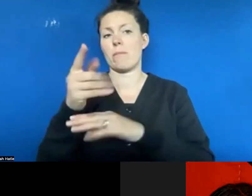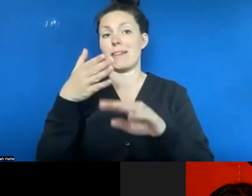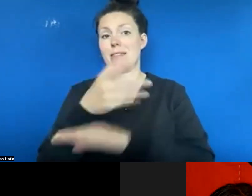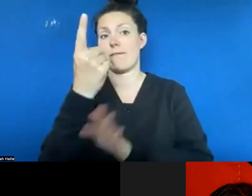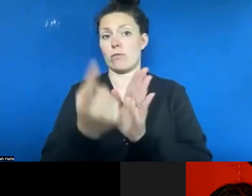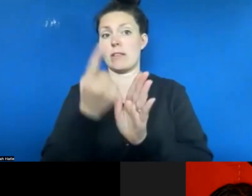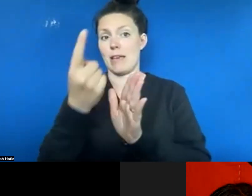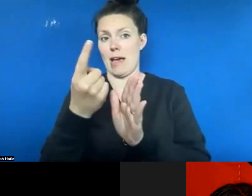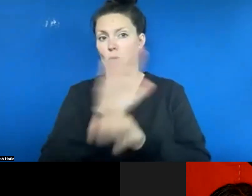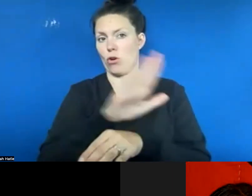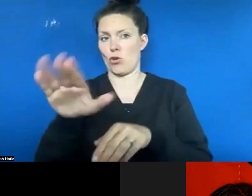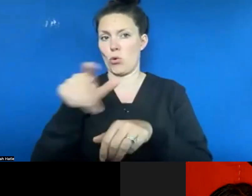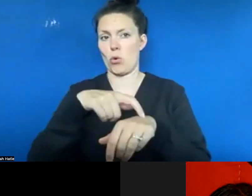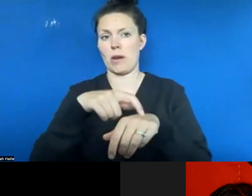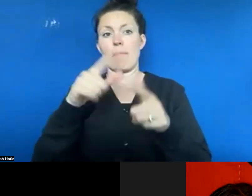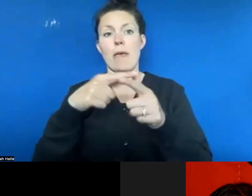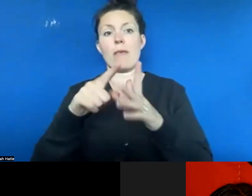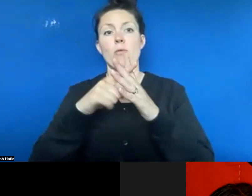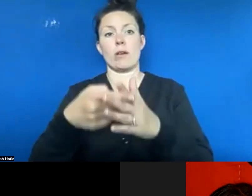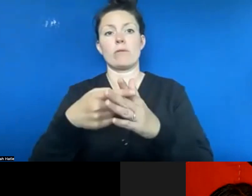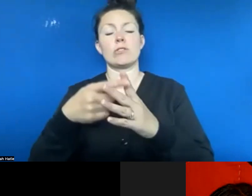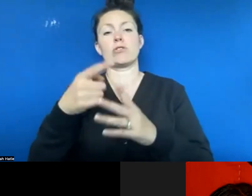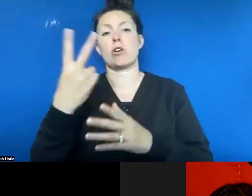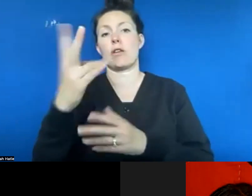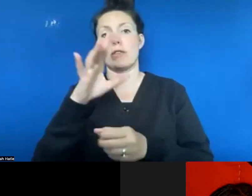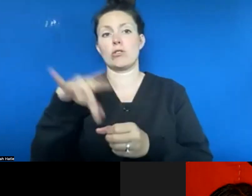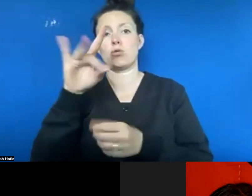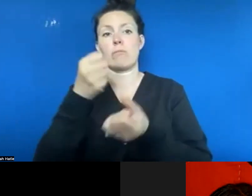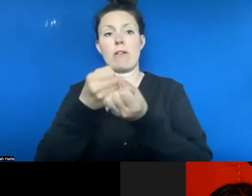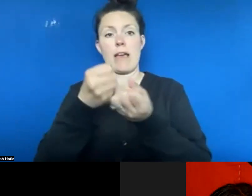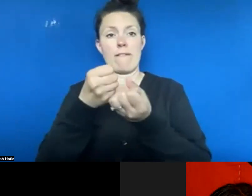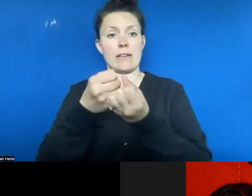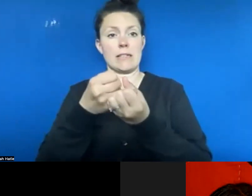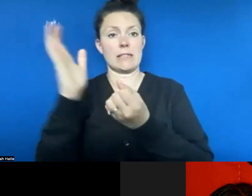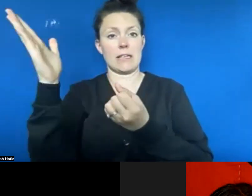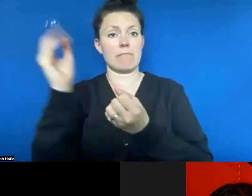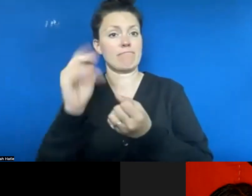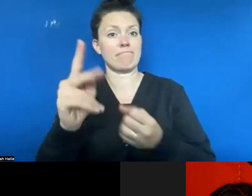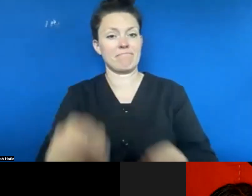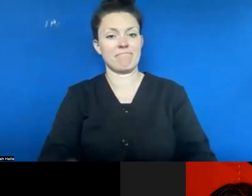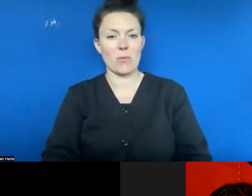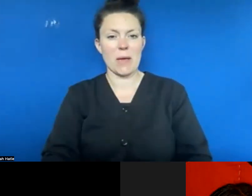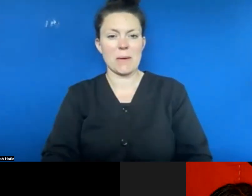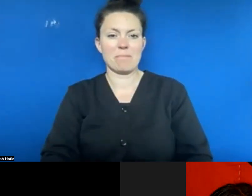And we'll jump into our Two-Spirit, advocacy for Two-Spirit, folks. All right.